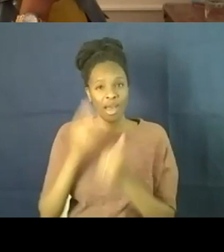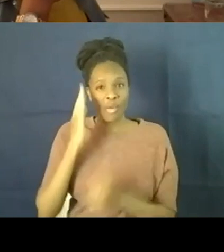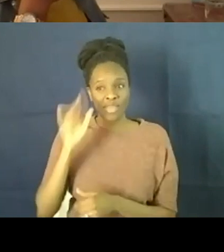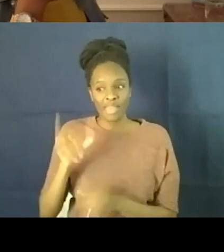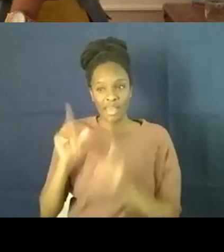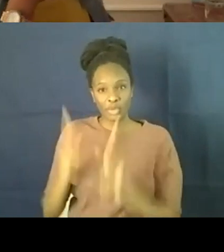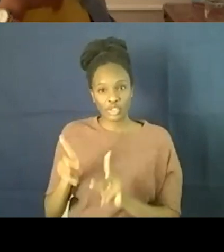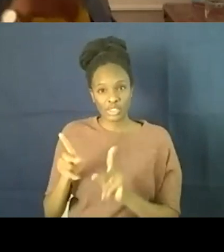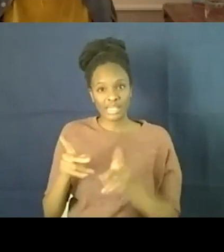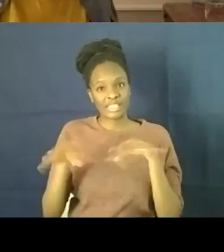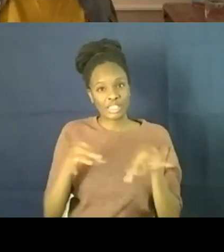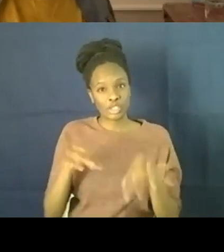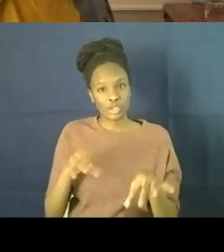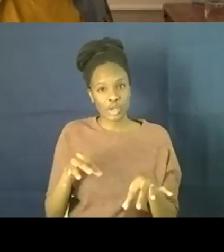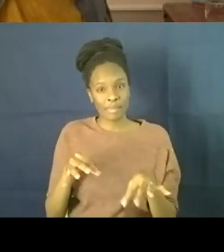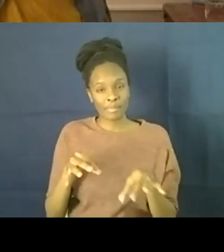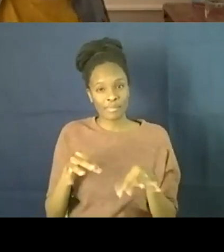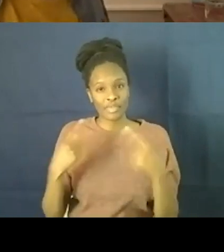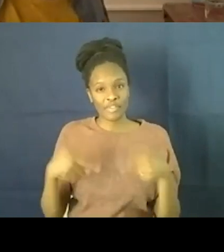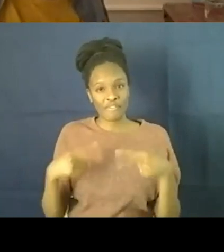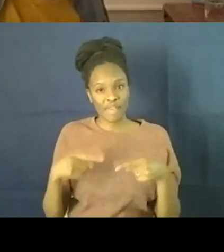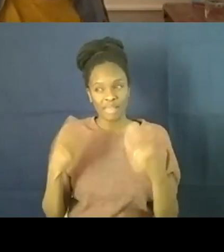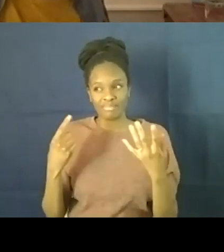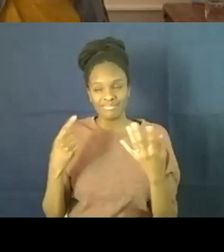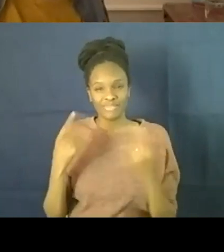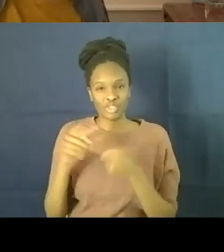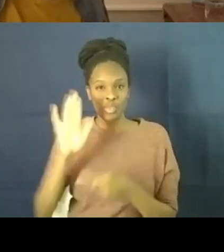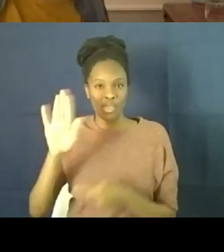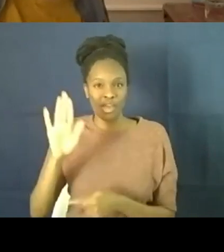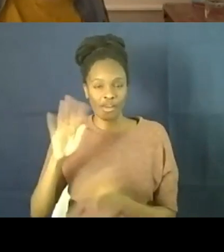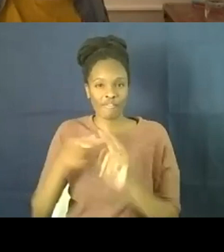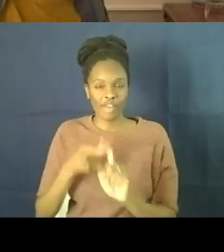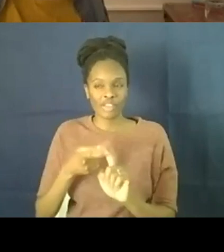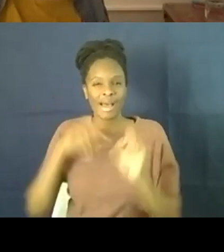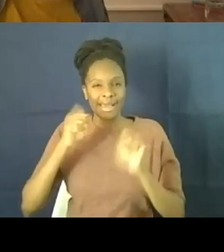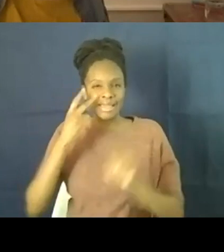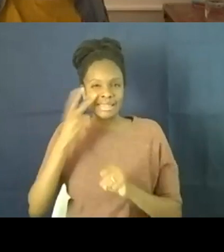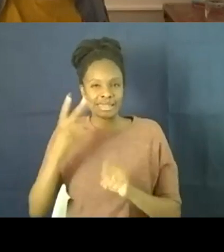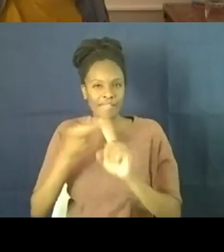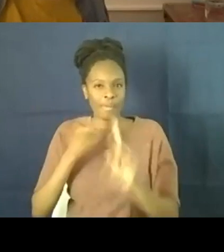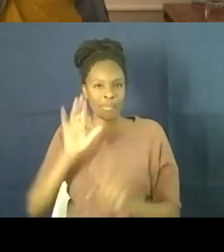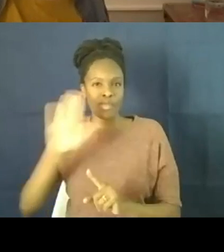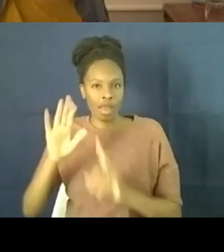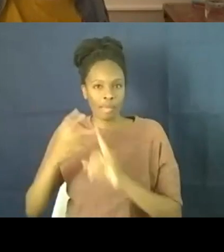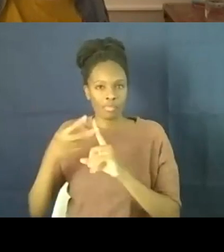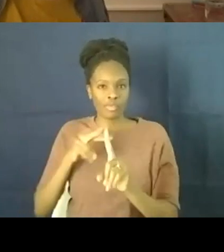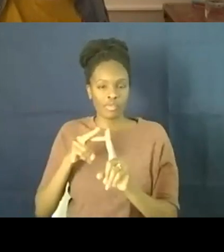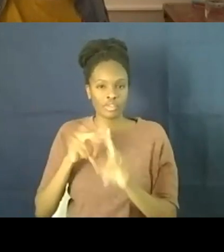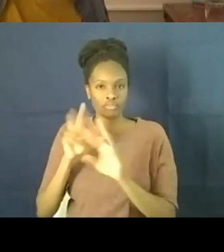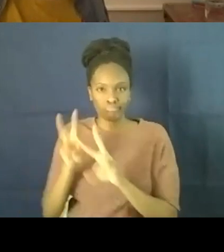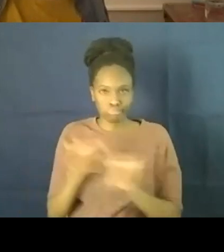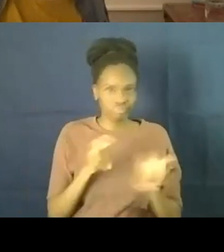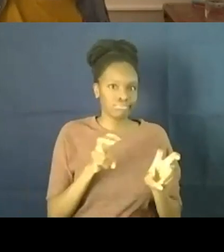theirs. And so that's sort of how it helps me to sort of see in the person's perspective. And so I guess to translate that into writing, it's